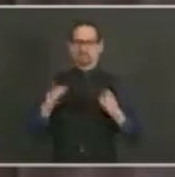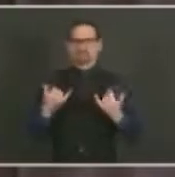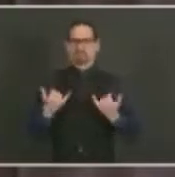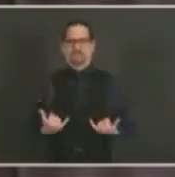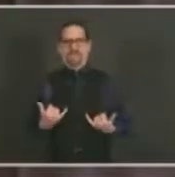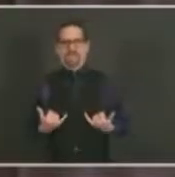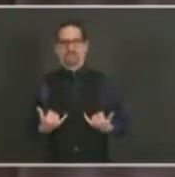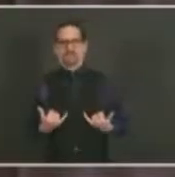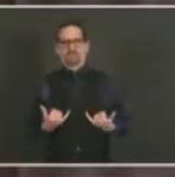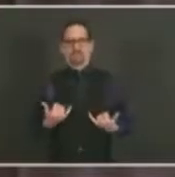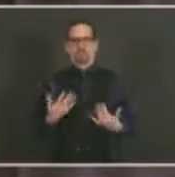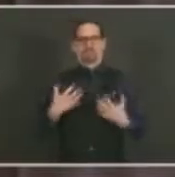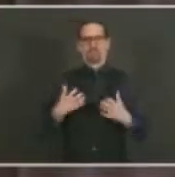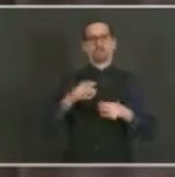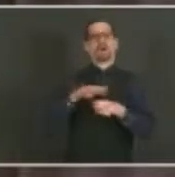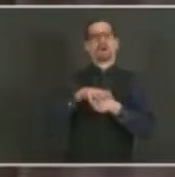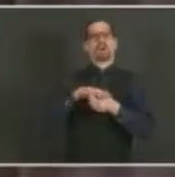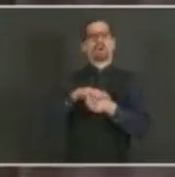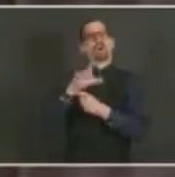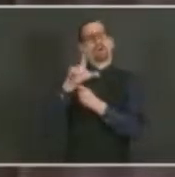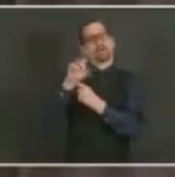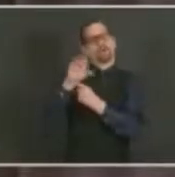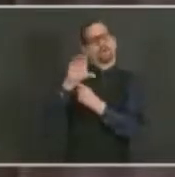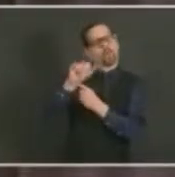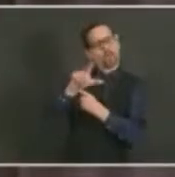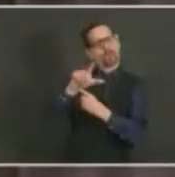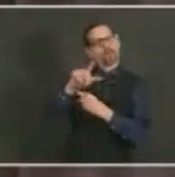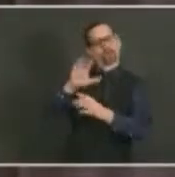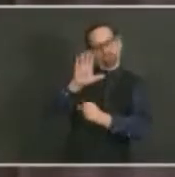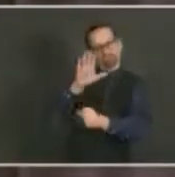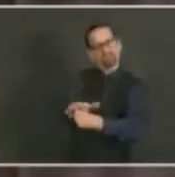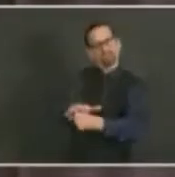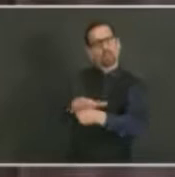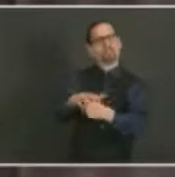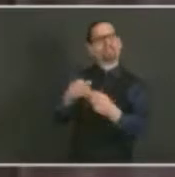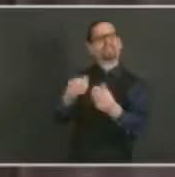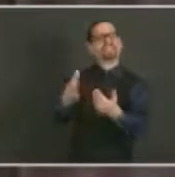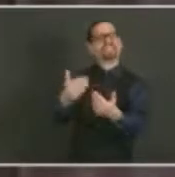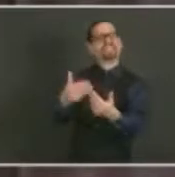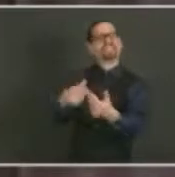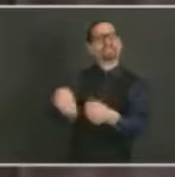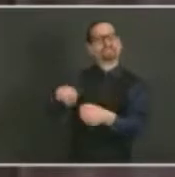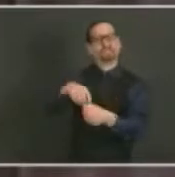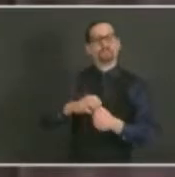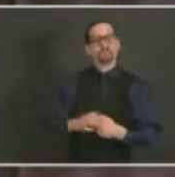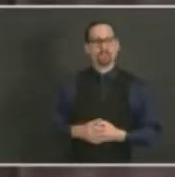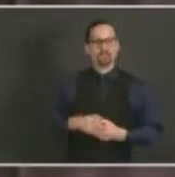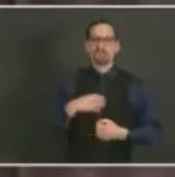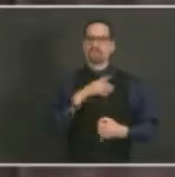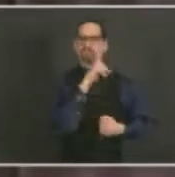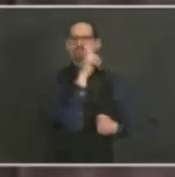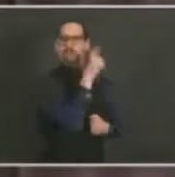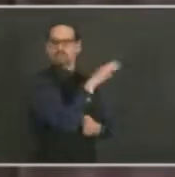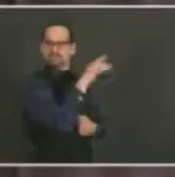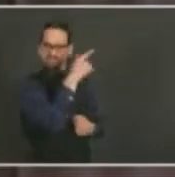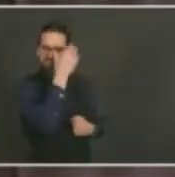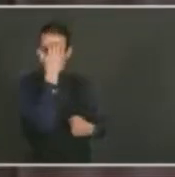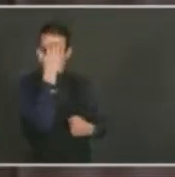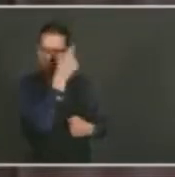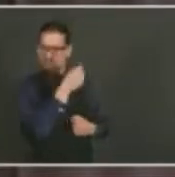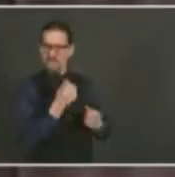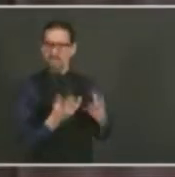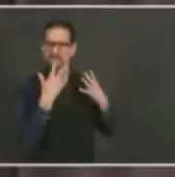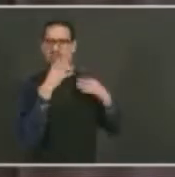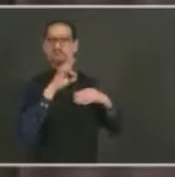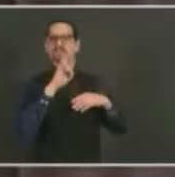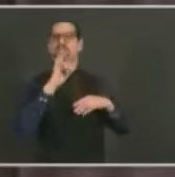for the seniors to make it as easy as possible for them. Do you know yet a percentage of how many of those 75 plus